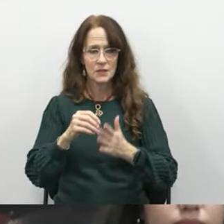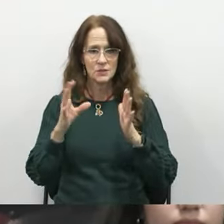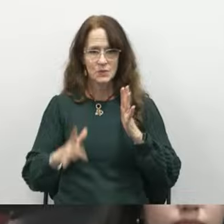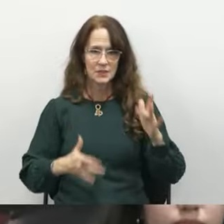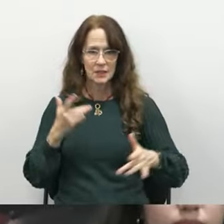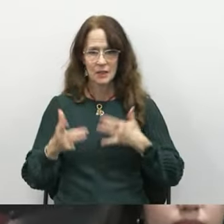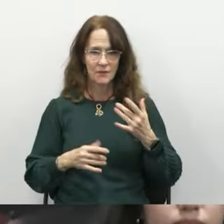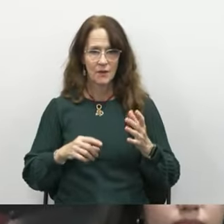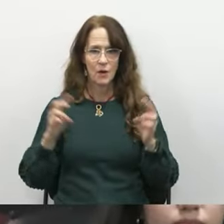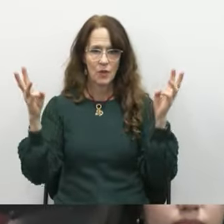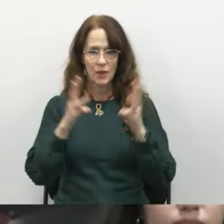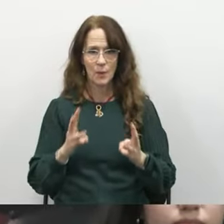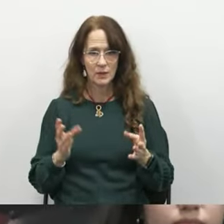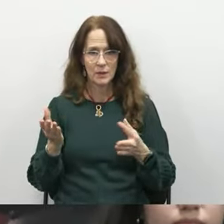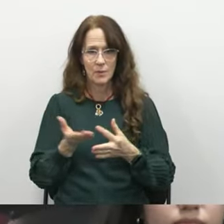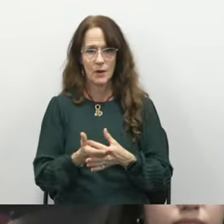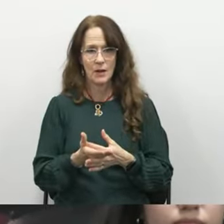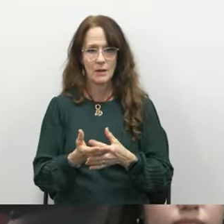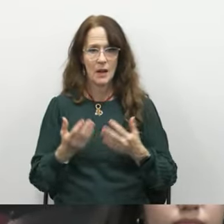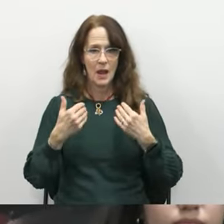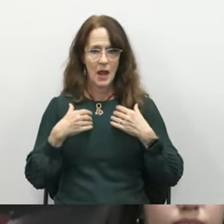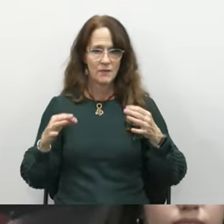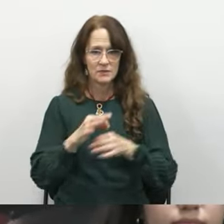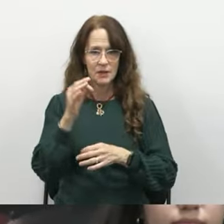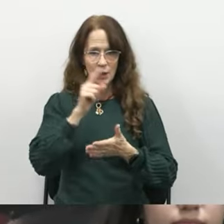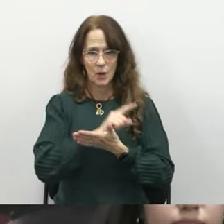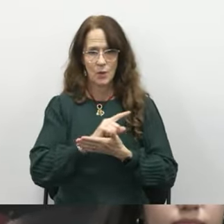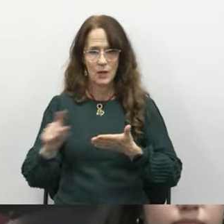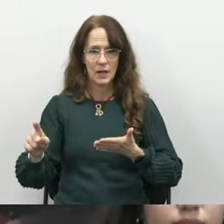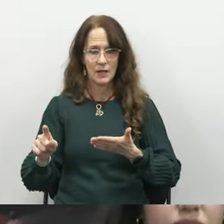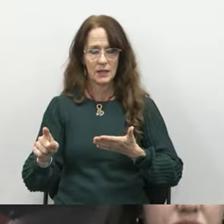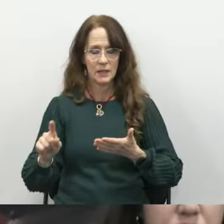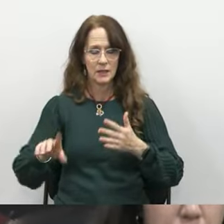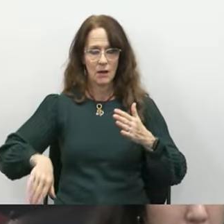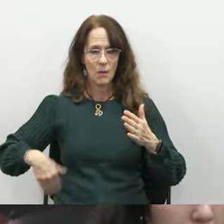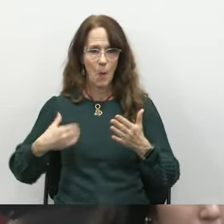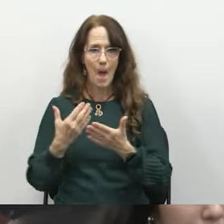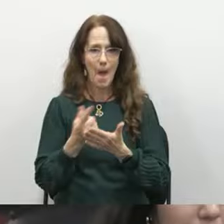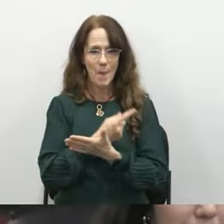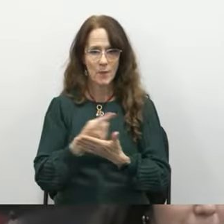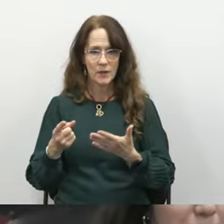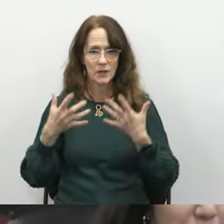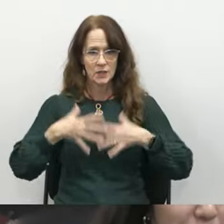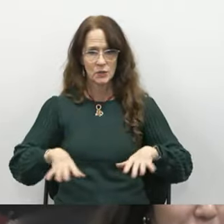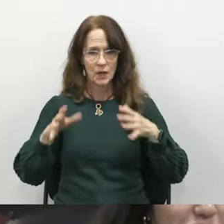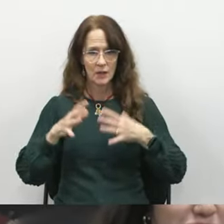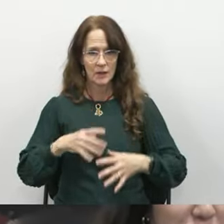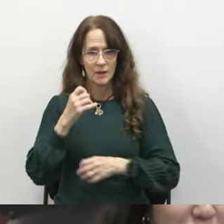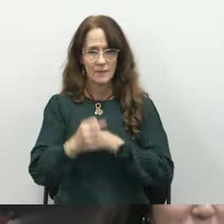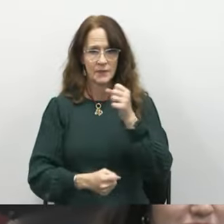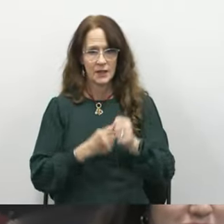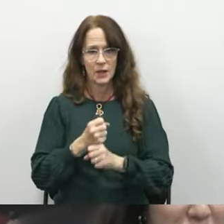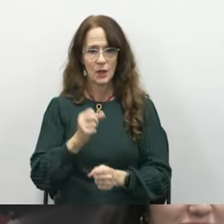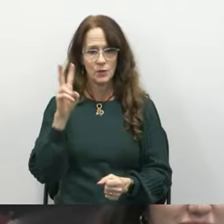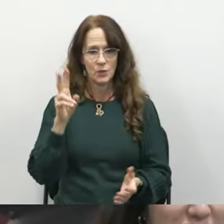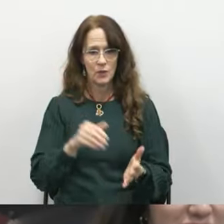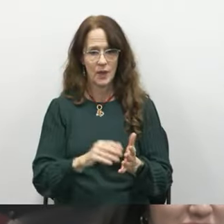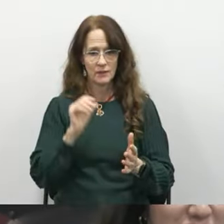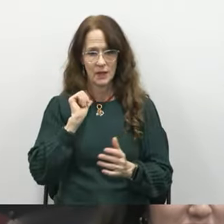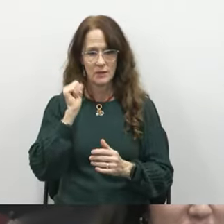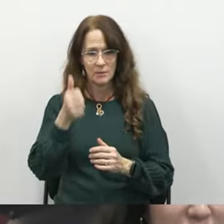for winter break. We've been having a spirit week going on this entire week, and today was dressed like it's the year 2000s, and tomorrow